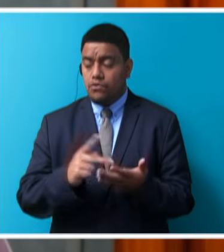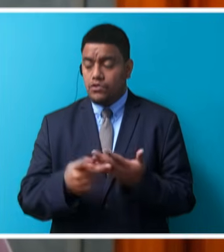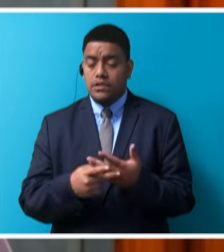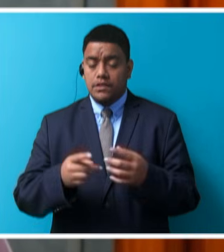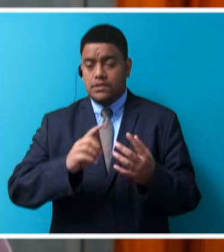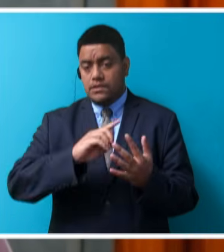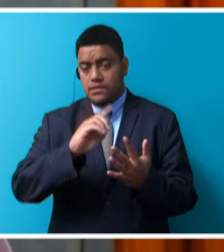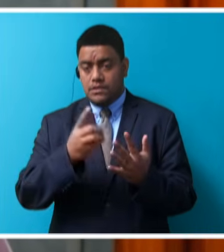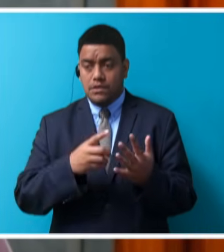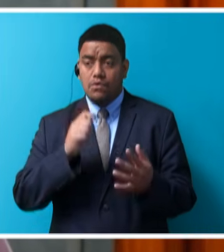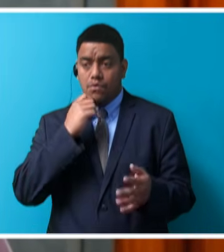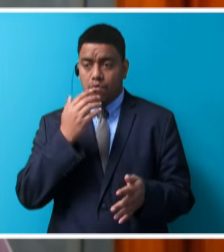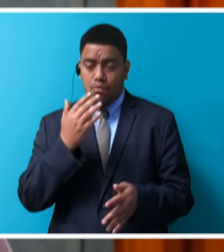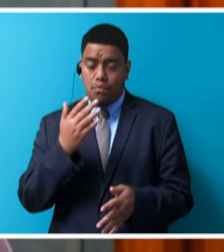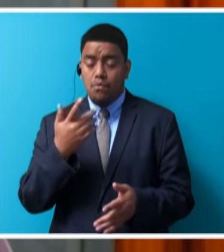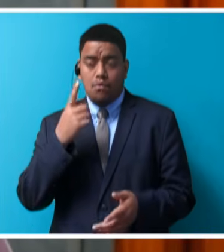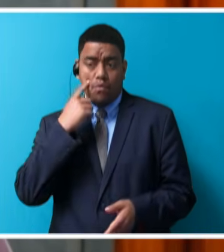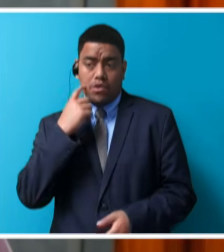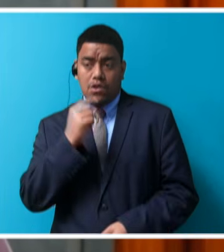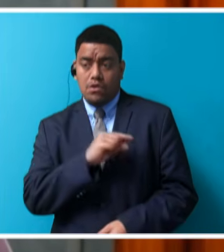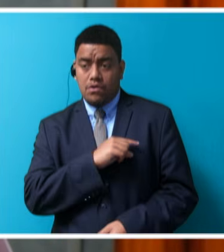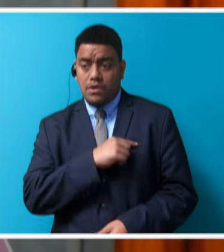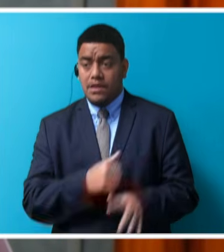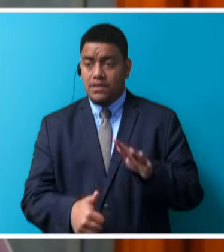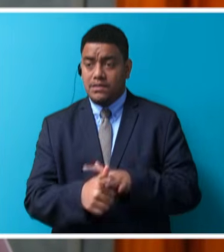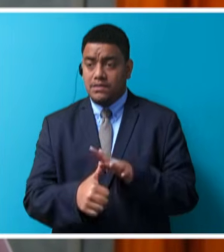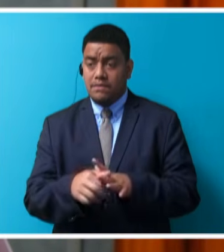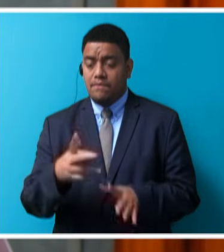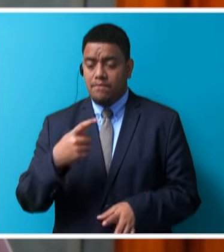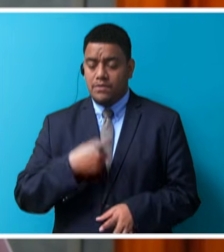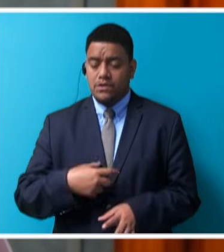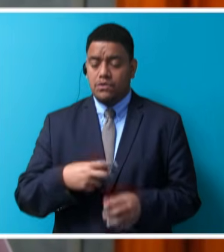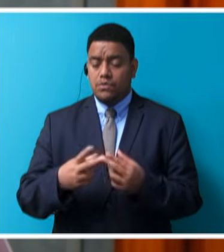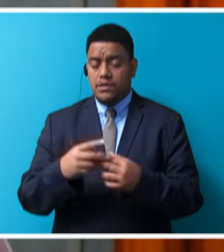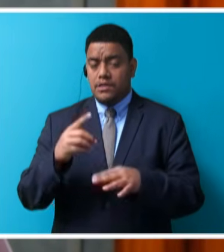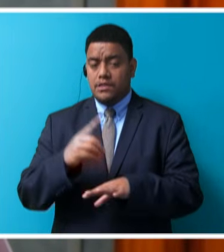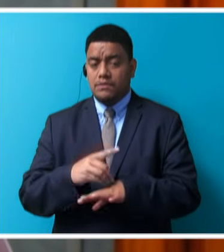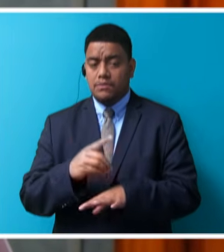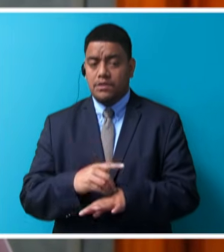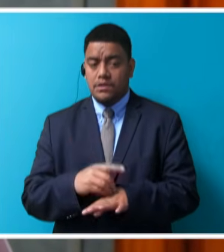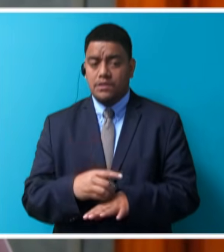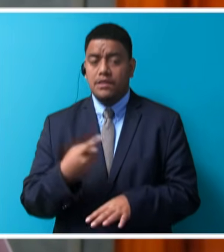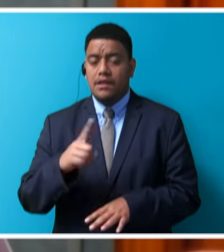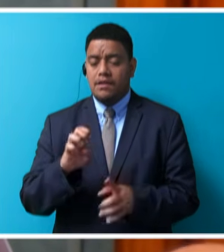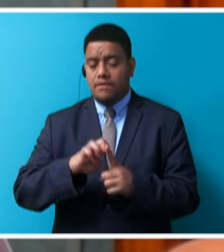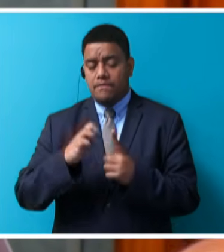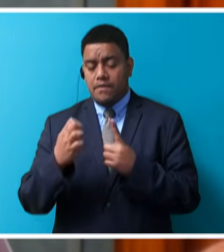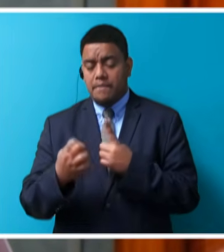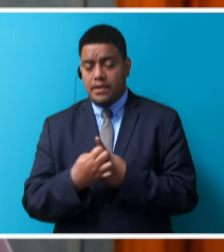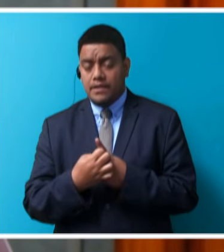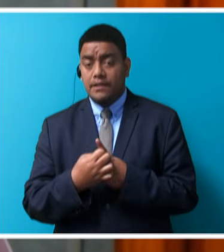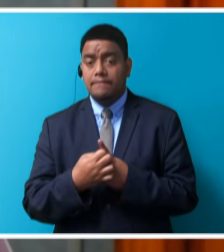will consider water quality, accessibility for persons with disabilities, environmental